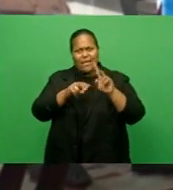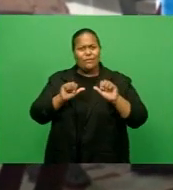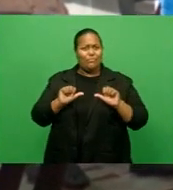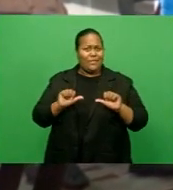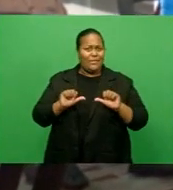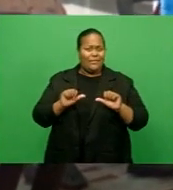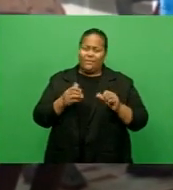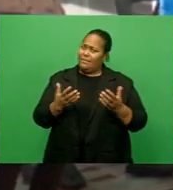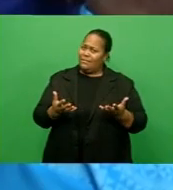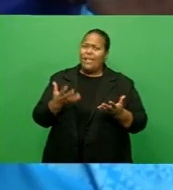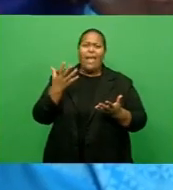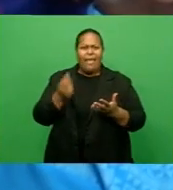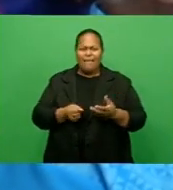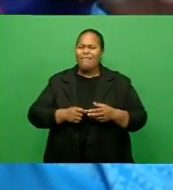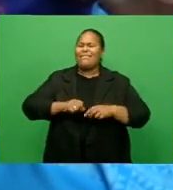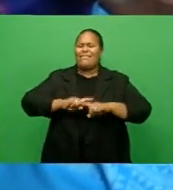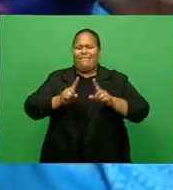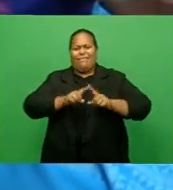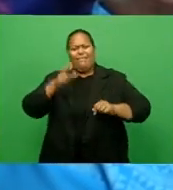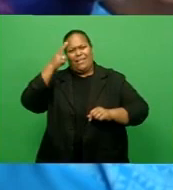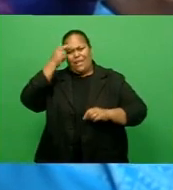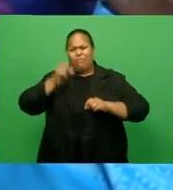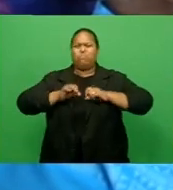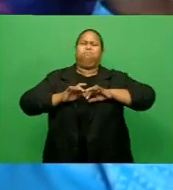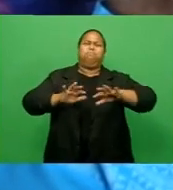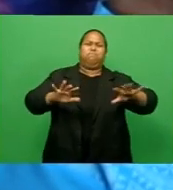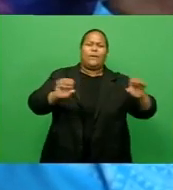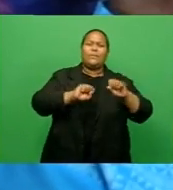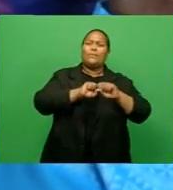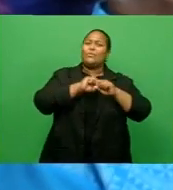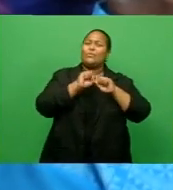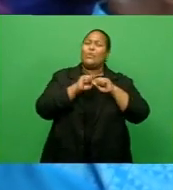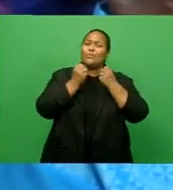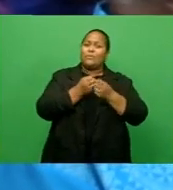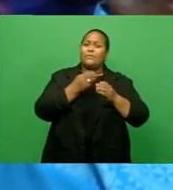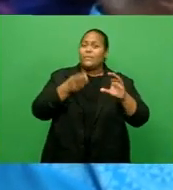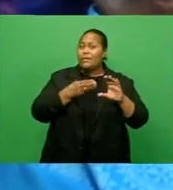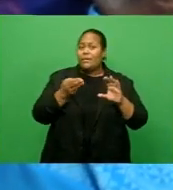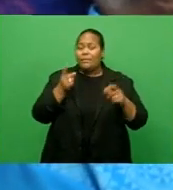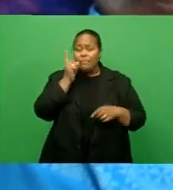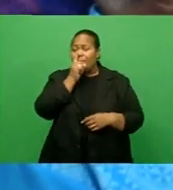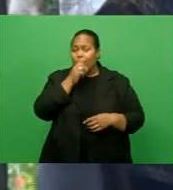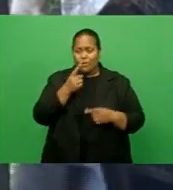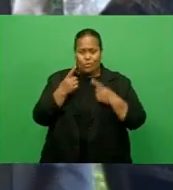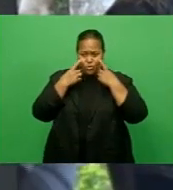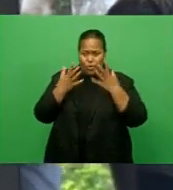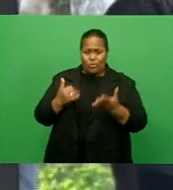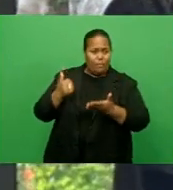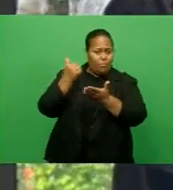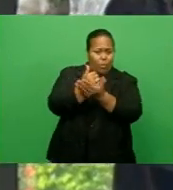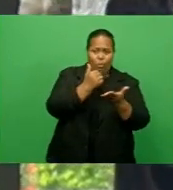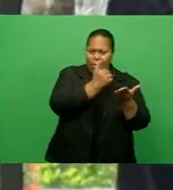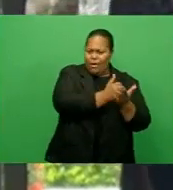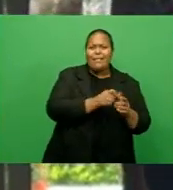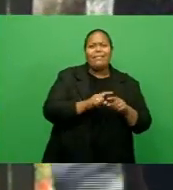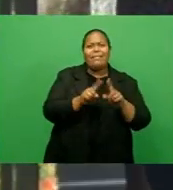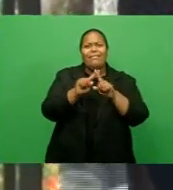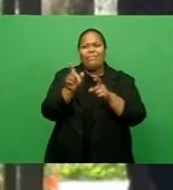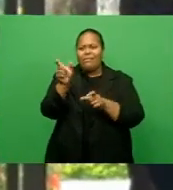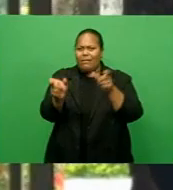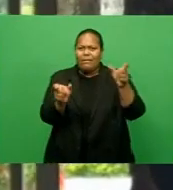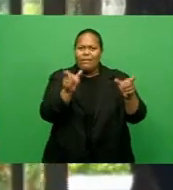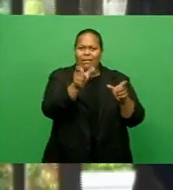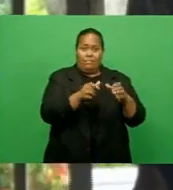been numerous names being floated around social media, in particular where people have shown their support for different candidates, which has ended